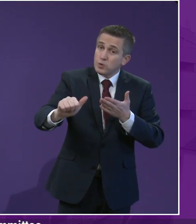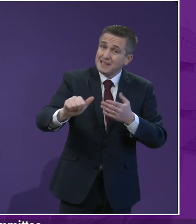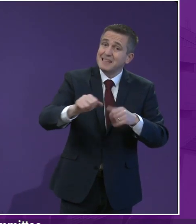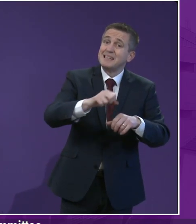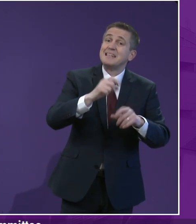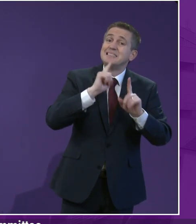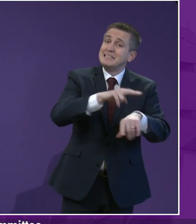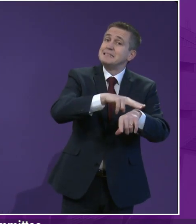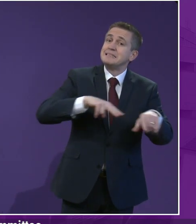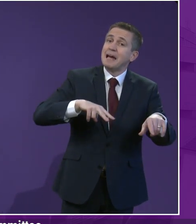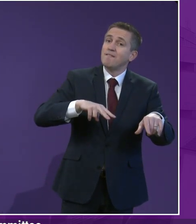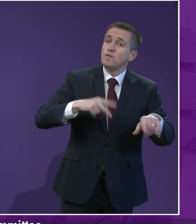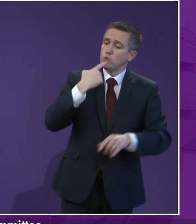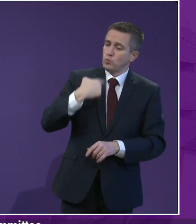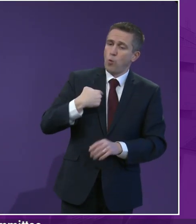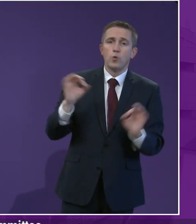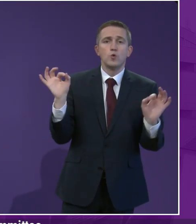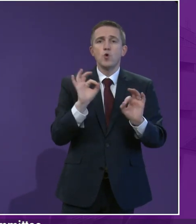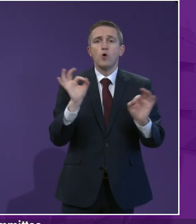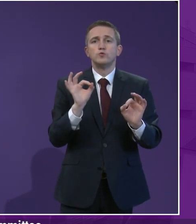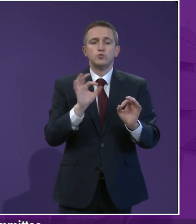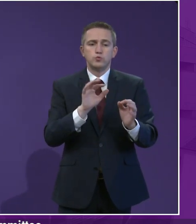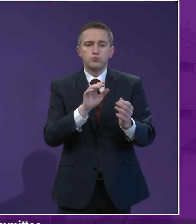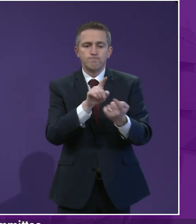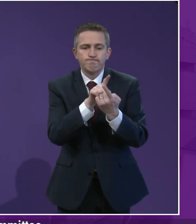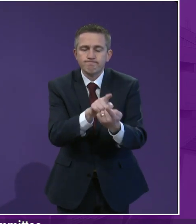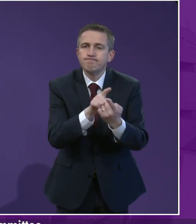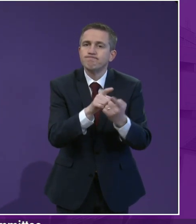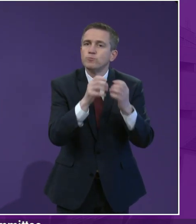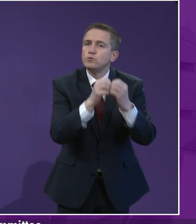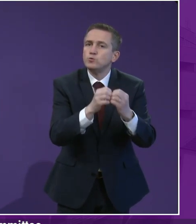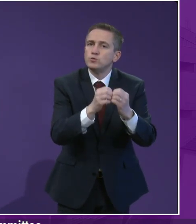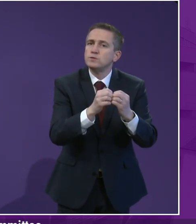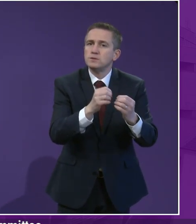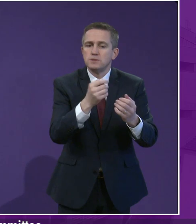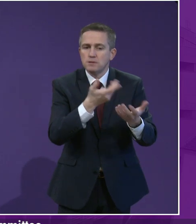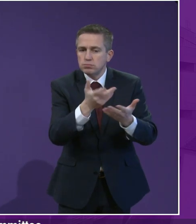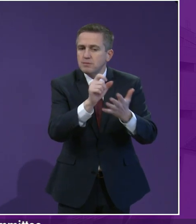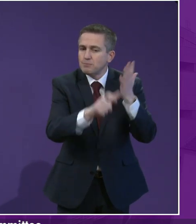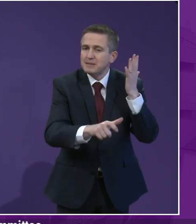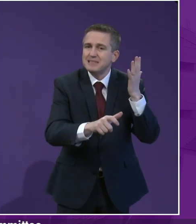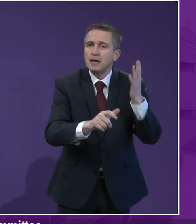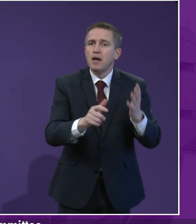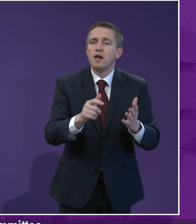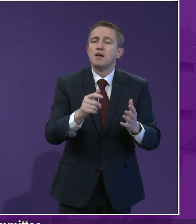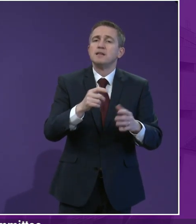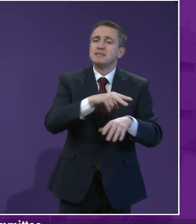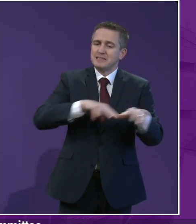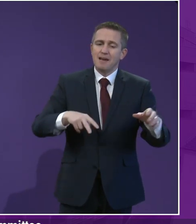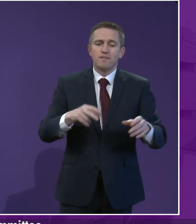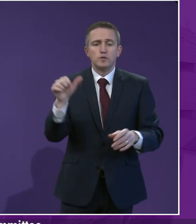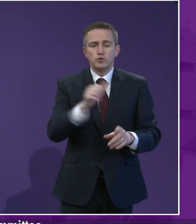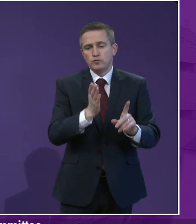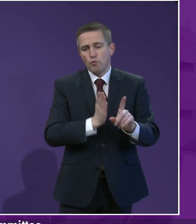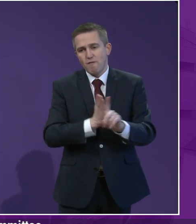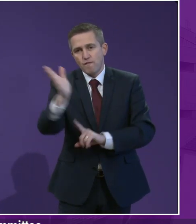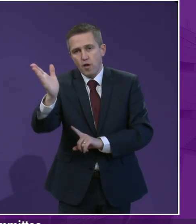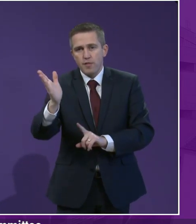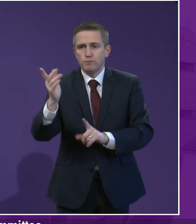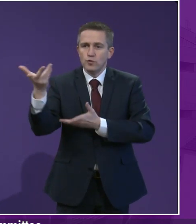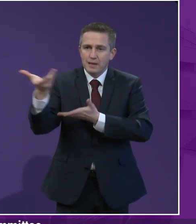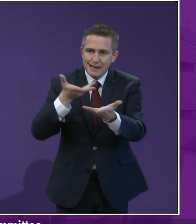Well, I've taught at a number of universities, so I've got a bit of a cross-section of experience, but I think